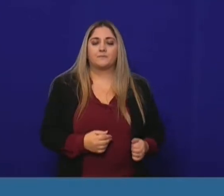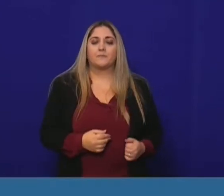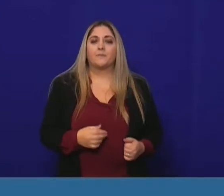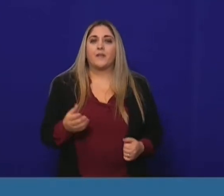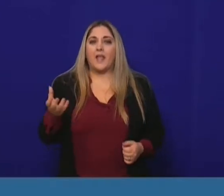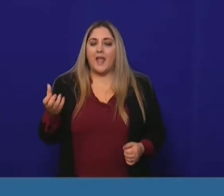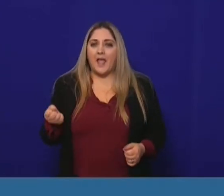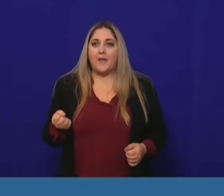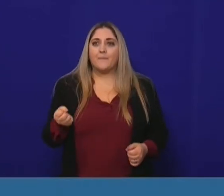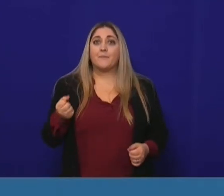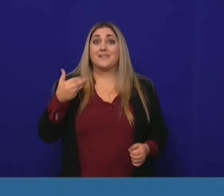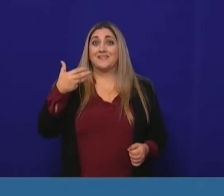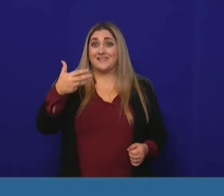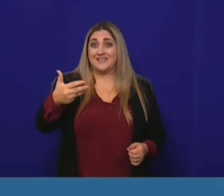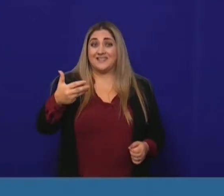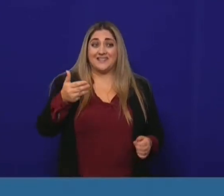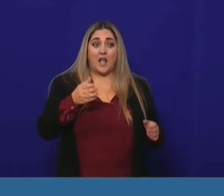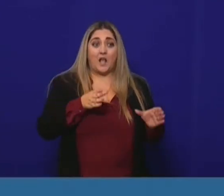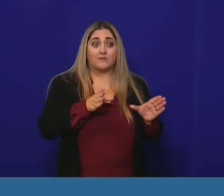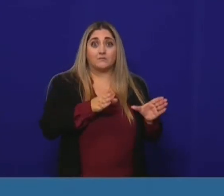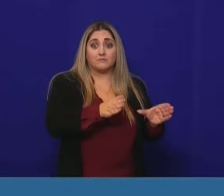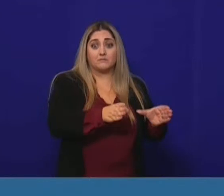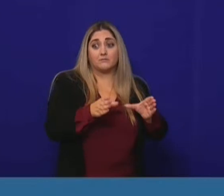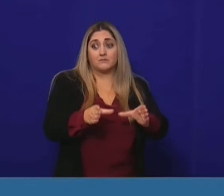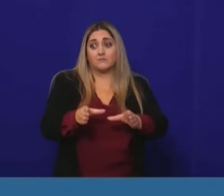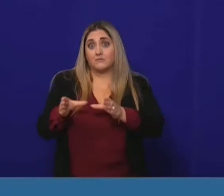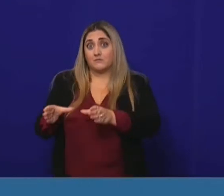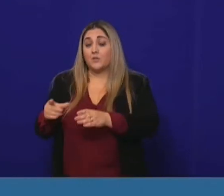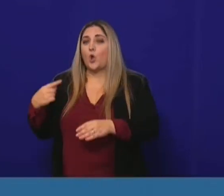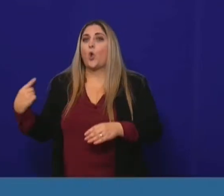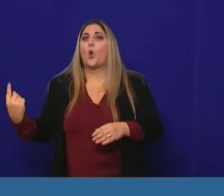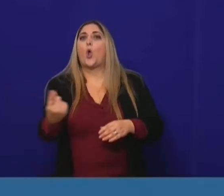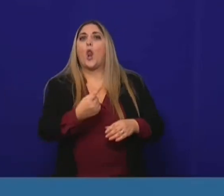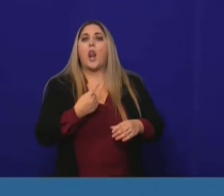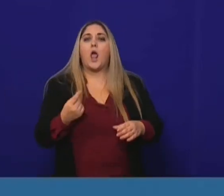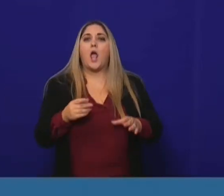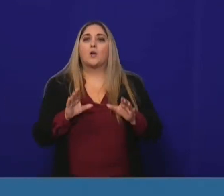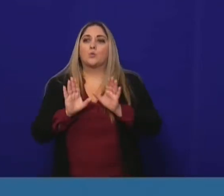propju 9 swali li qegħdin fil-kwarantina.